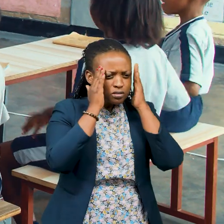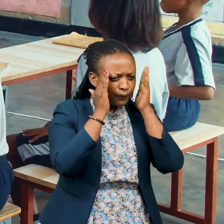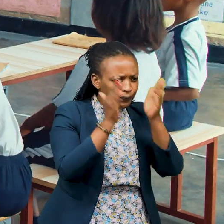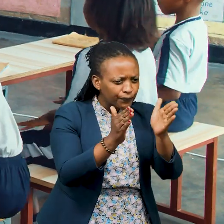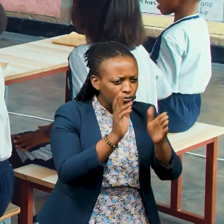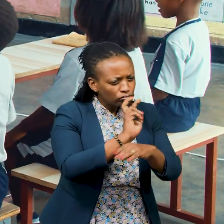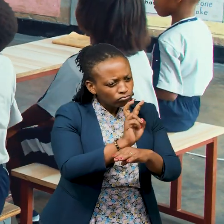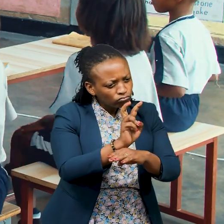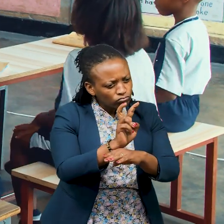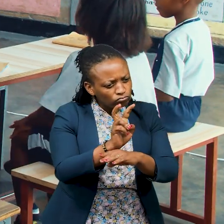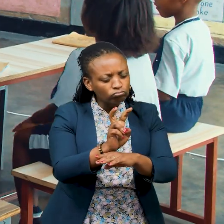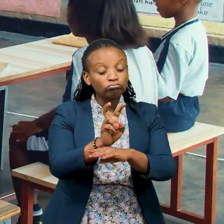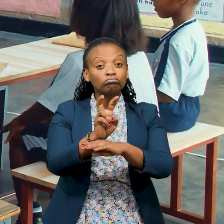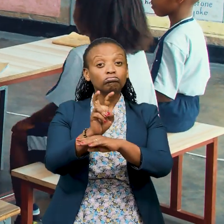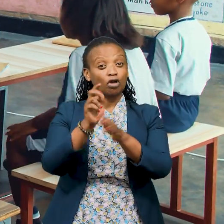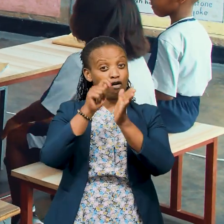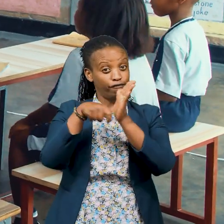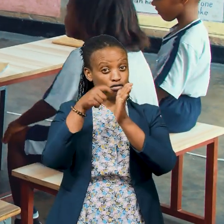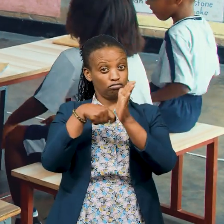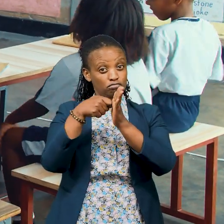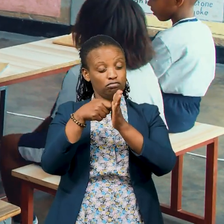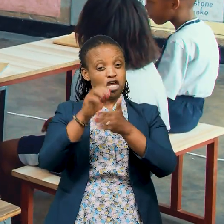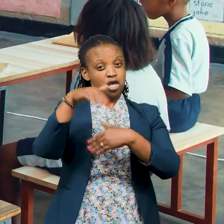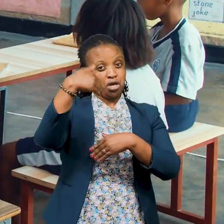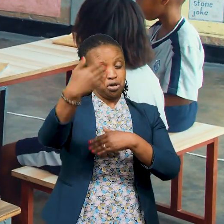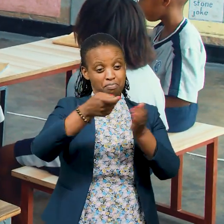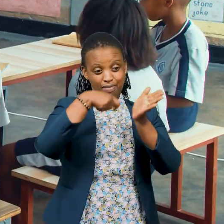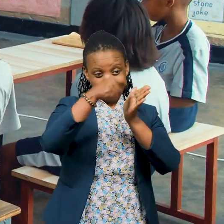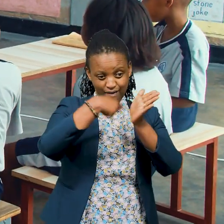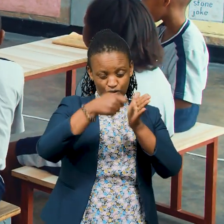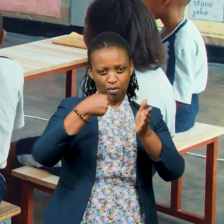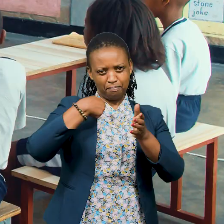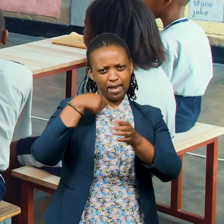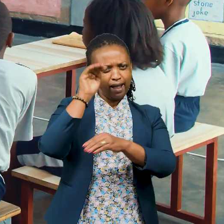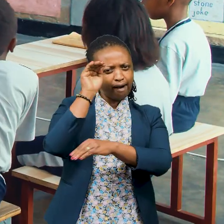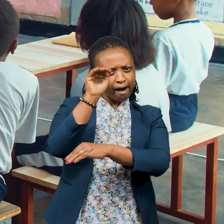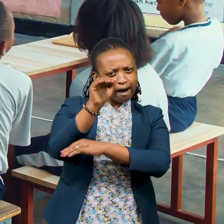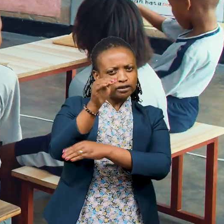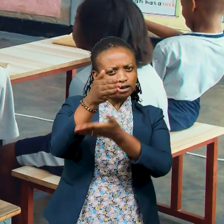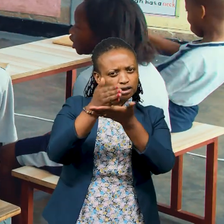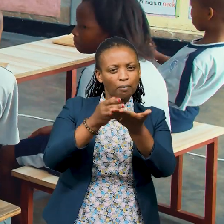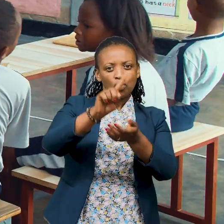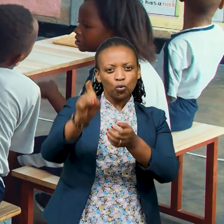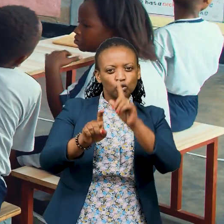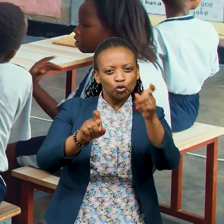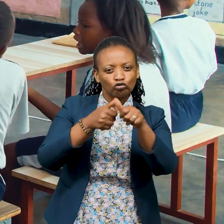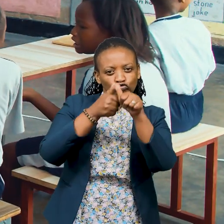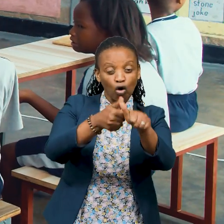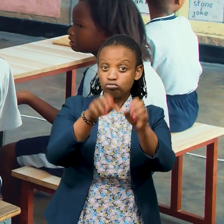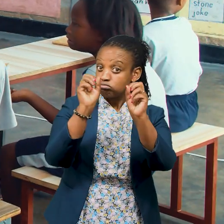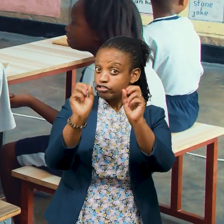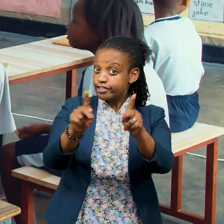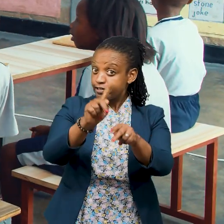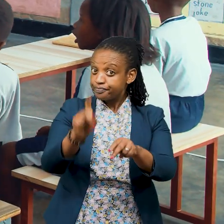to be attentive. After the video, I'm going to ask you some questions that you followed, okay? Yes.